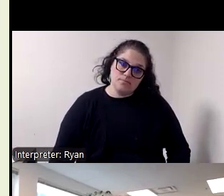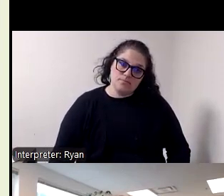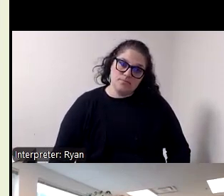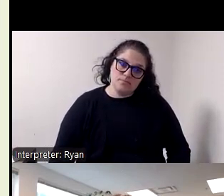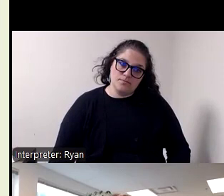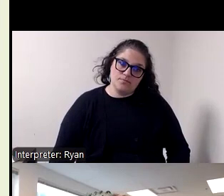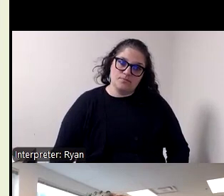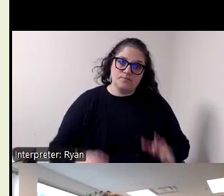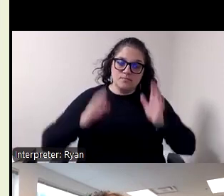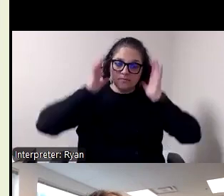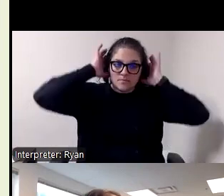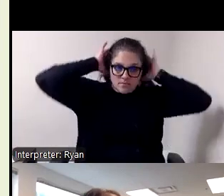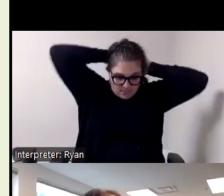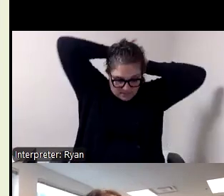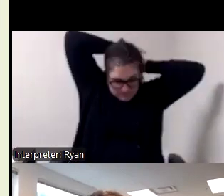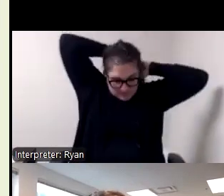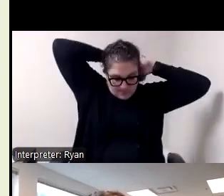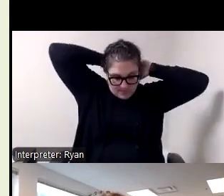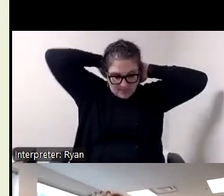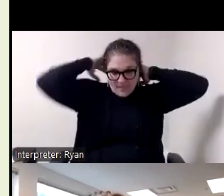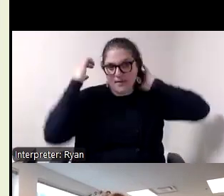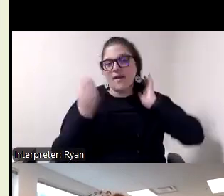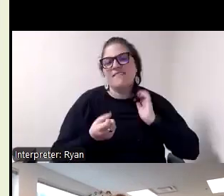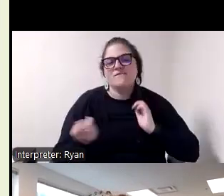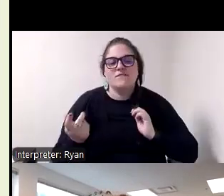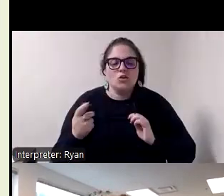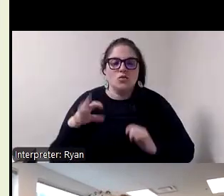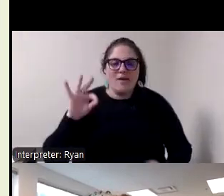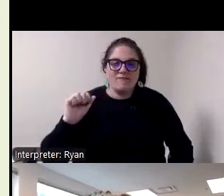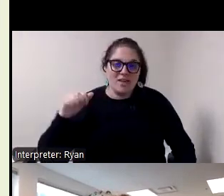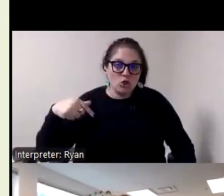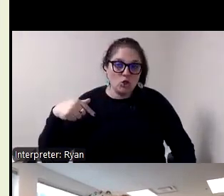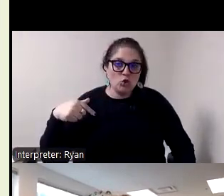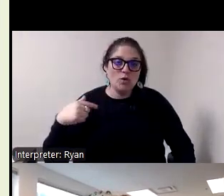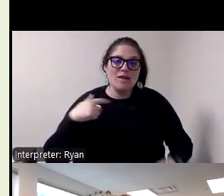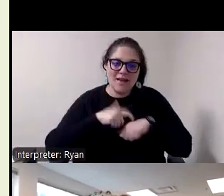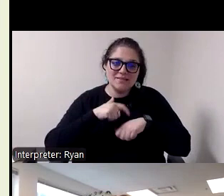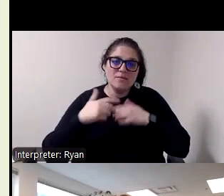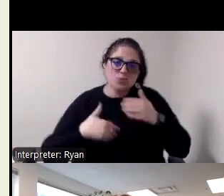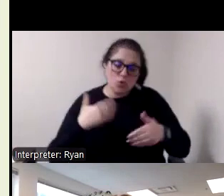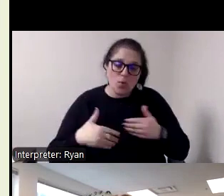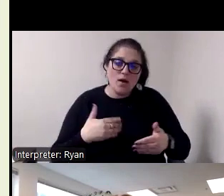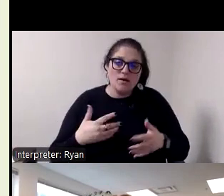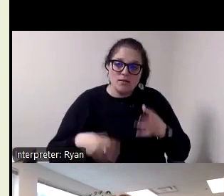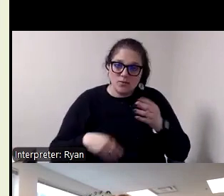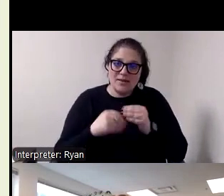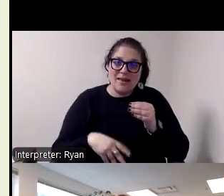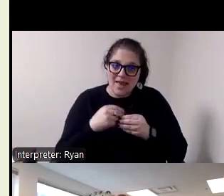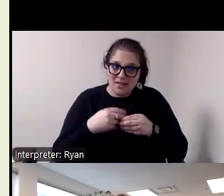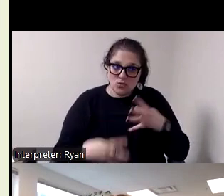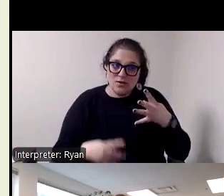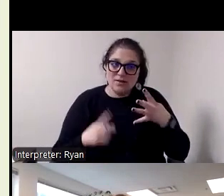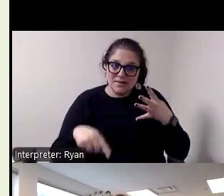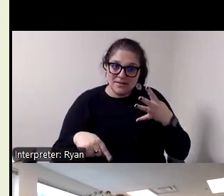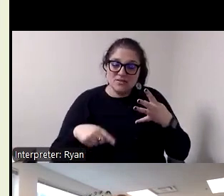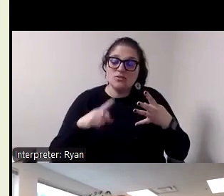So I've just got some frequently asked questions that I have so far, and as time goes on, I'm more than happy to add to this list just so that